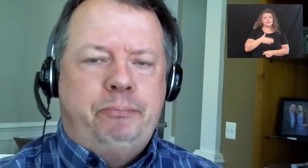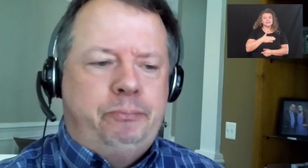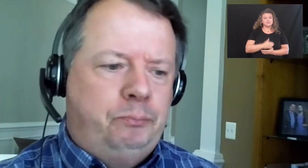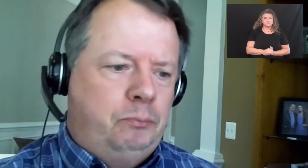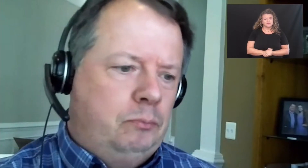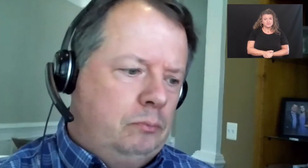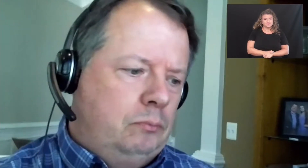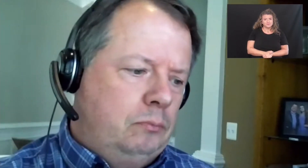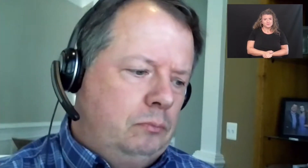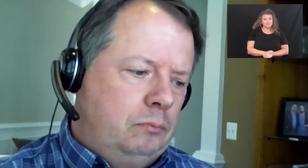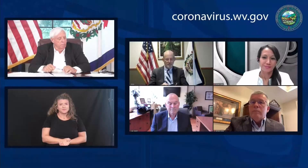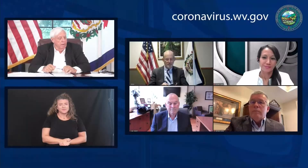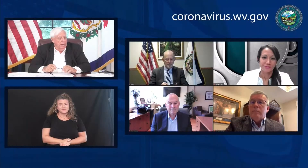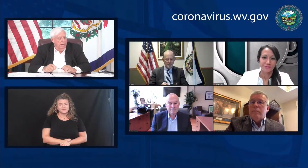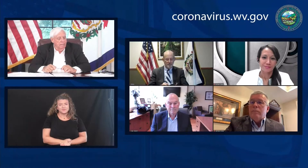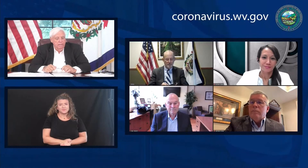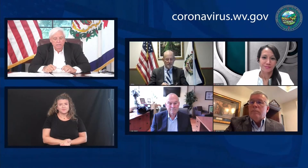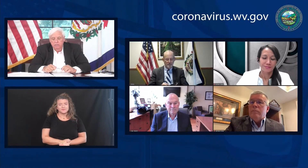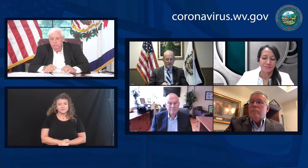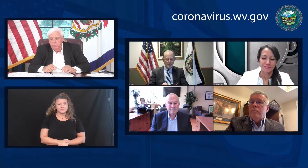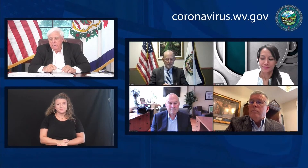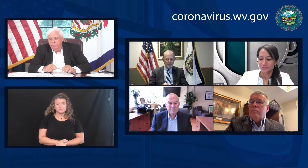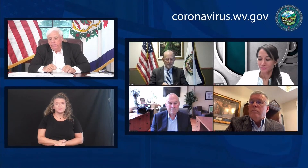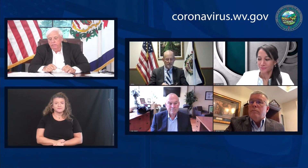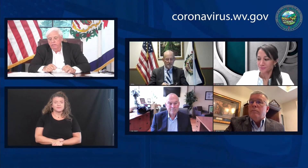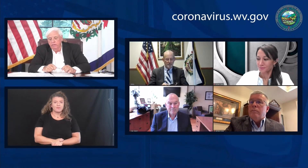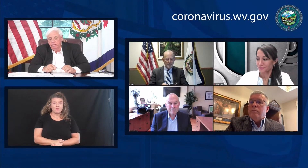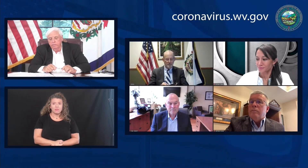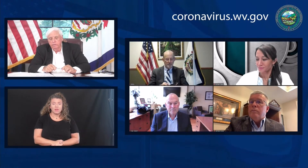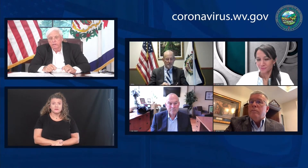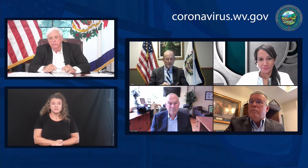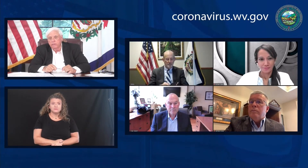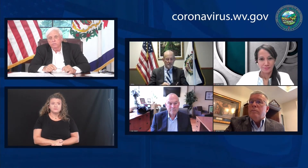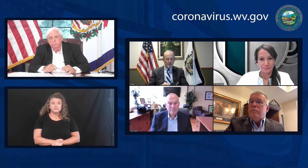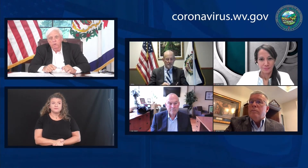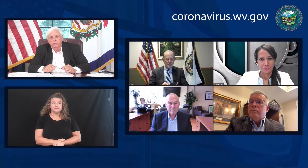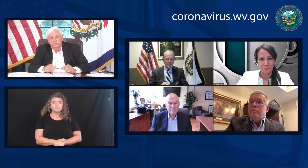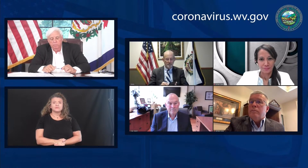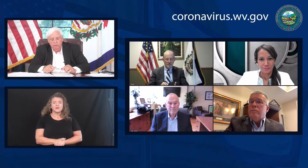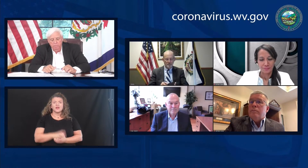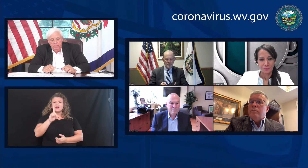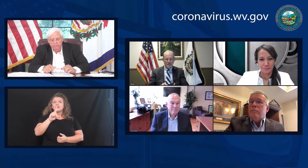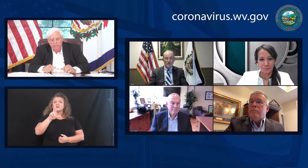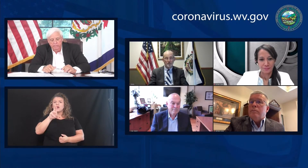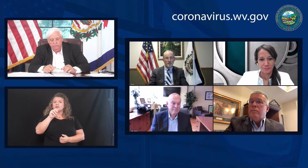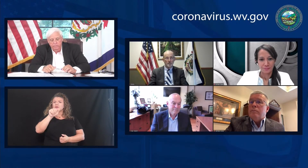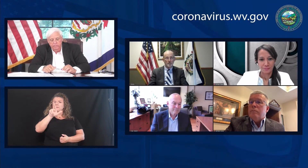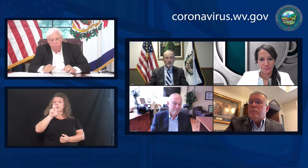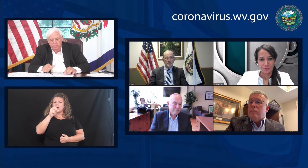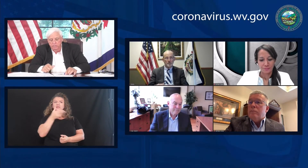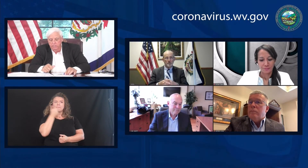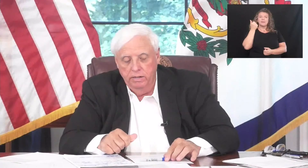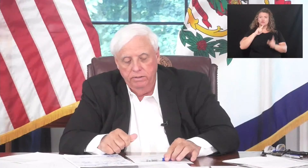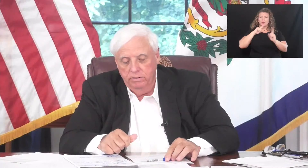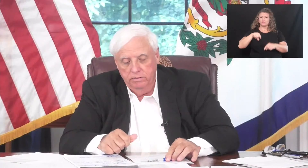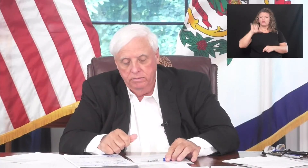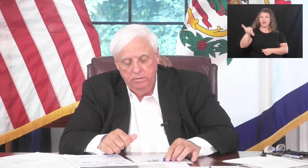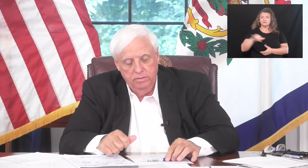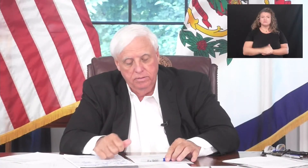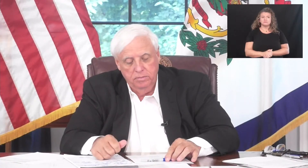you. Okay, Brad, I think, you know, Dr. Marsh is probably best to answer this, but, you